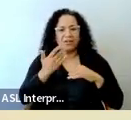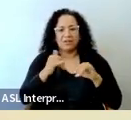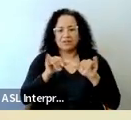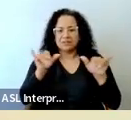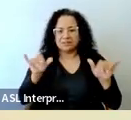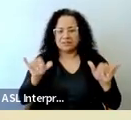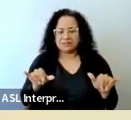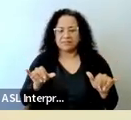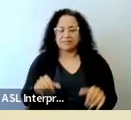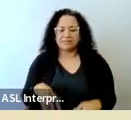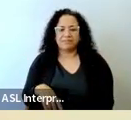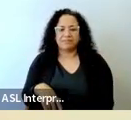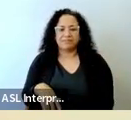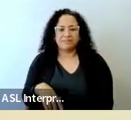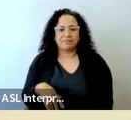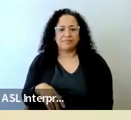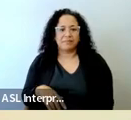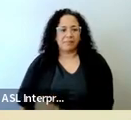to the next slide.